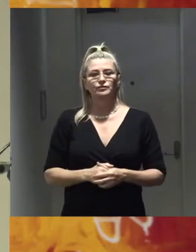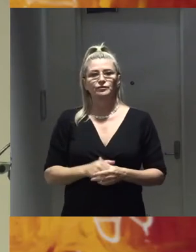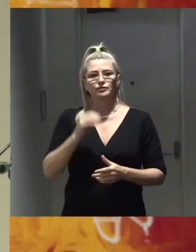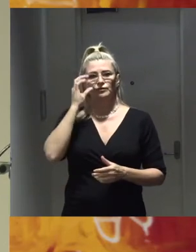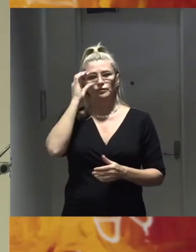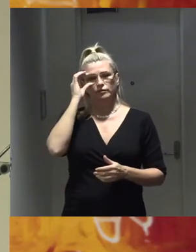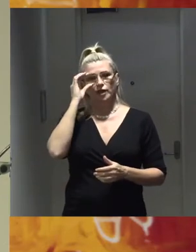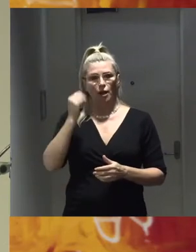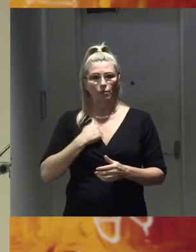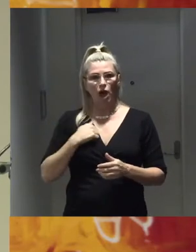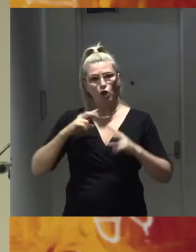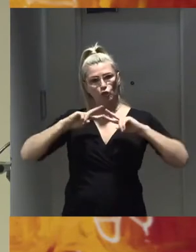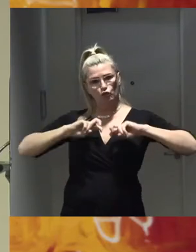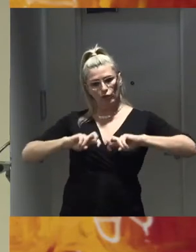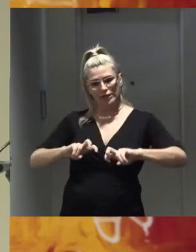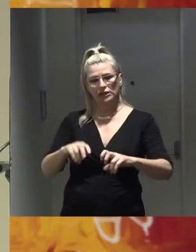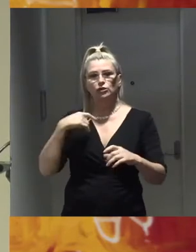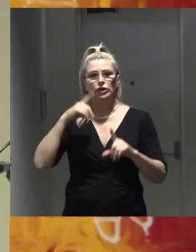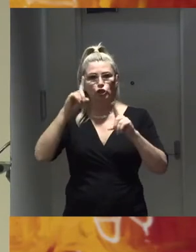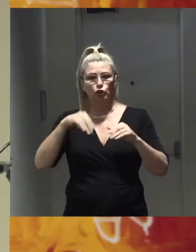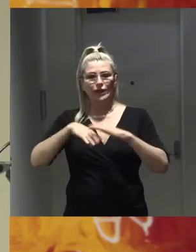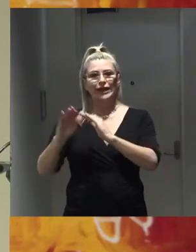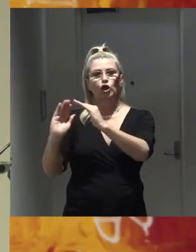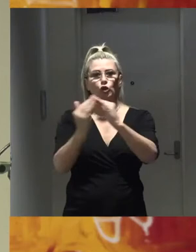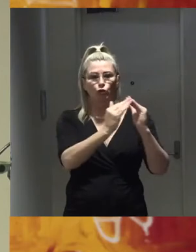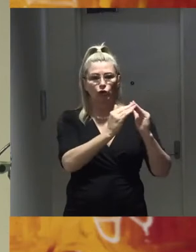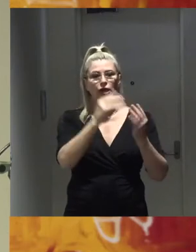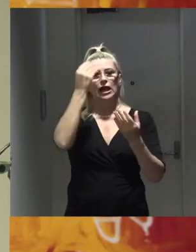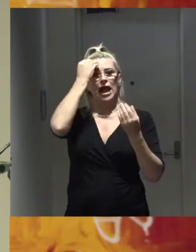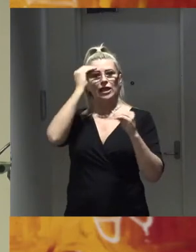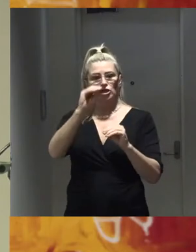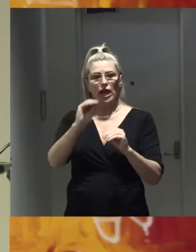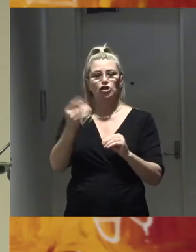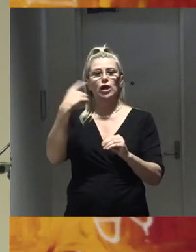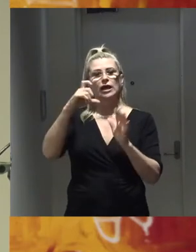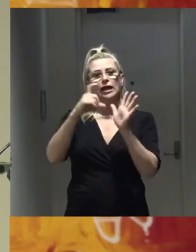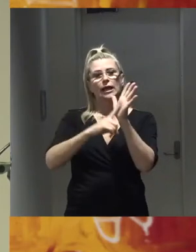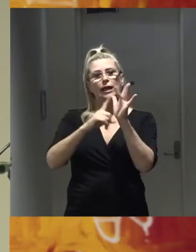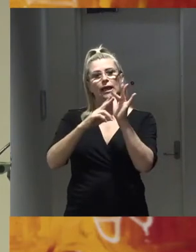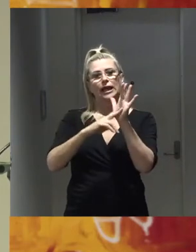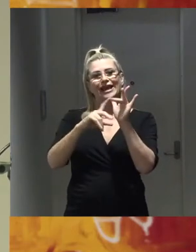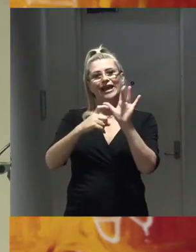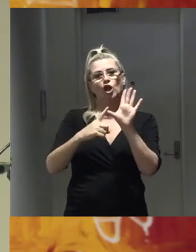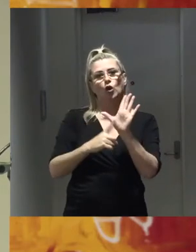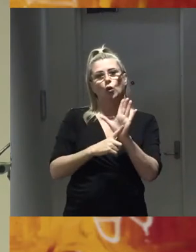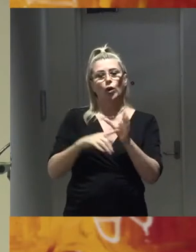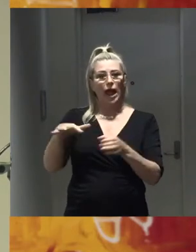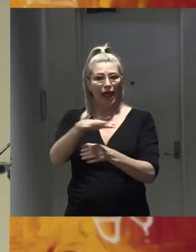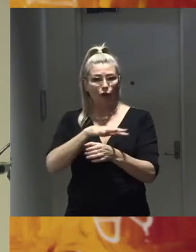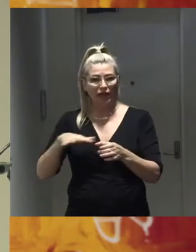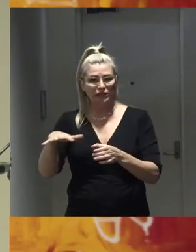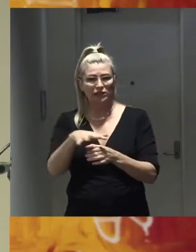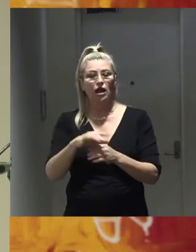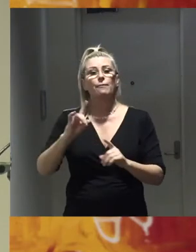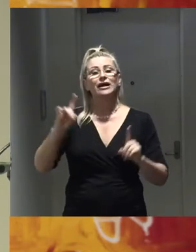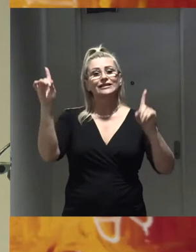My research has been conducted in community, educational, and clinical settings. But in today's talk,